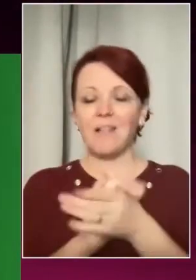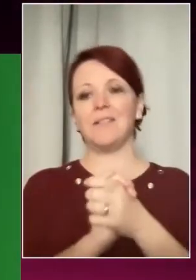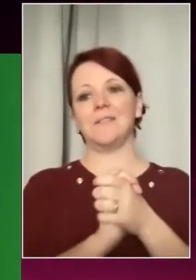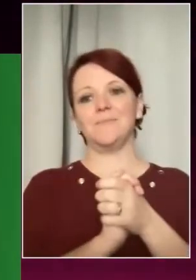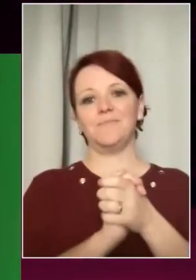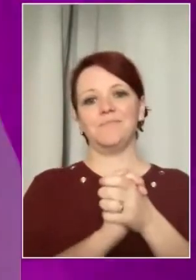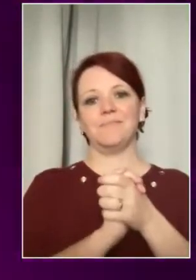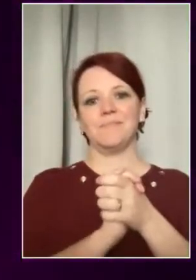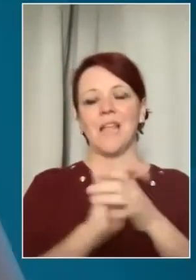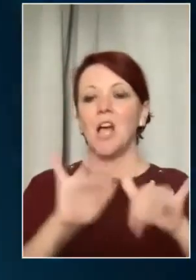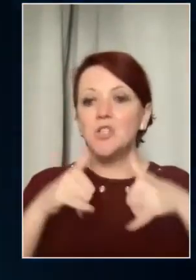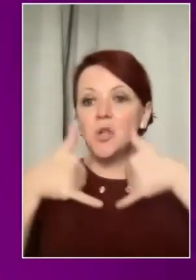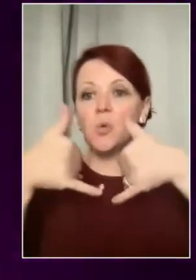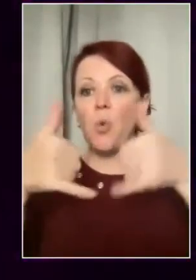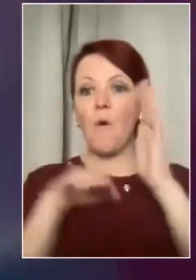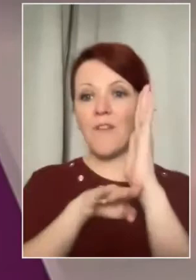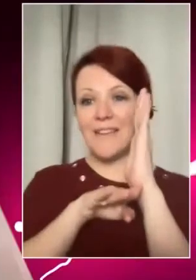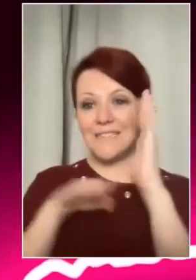Intermediate Apprentice of the Year.